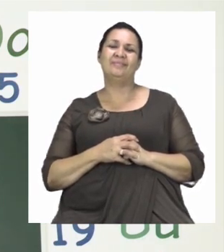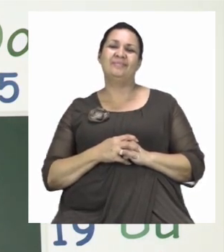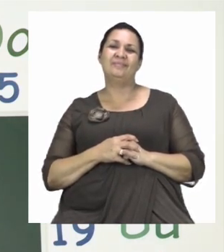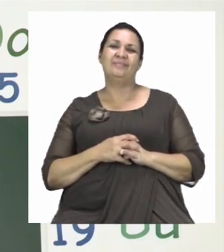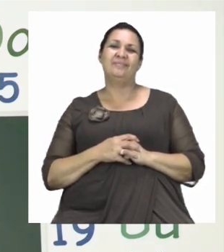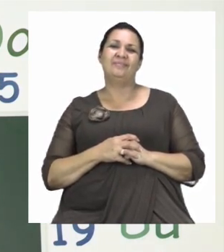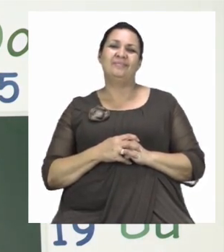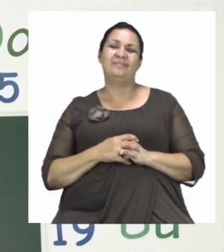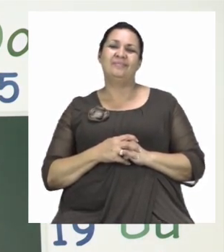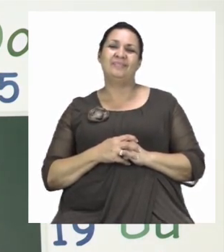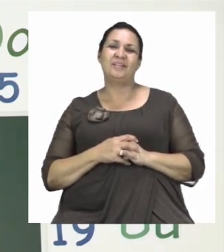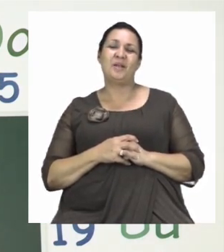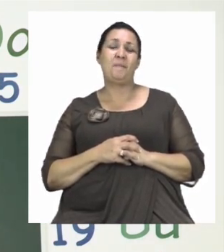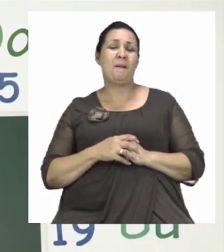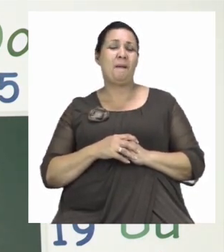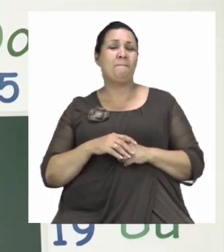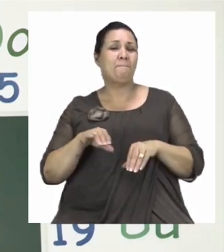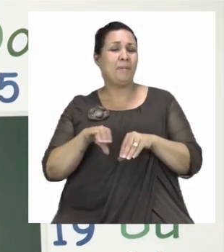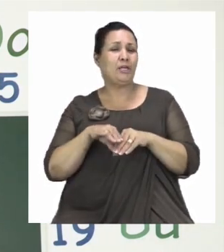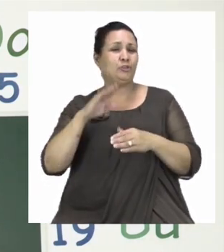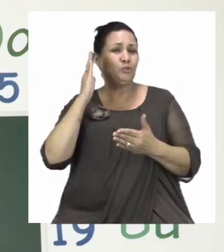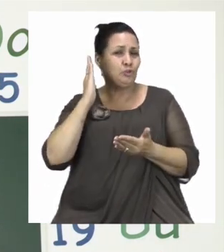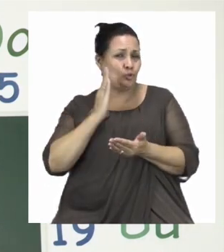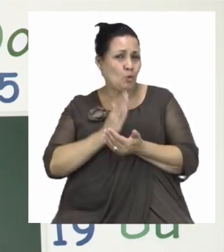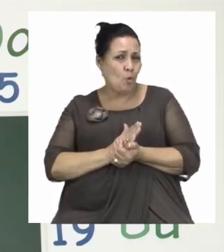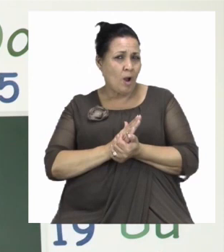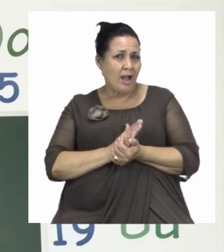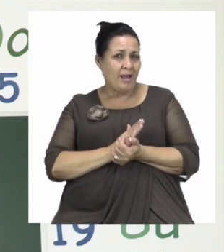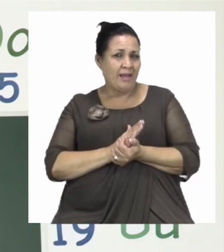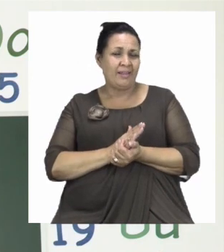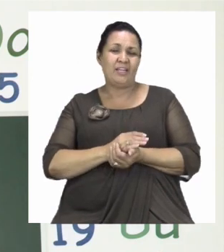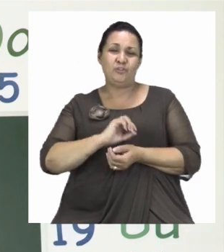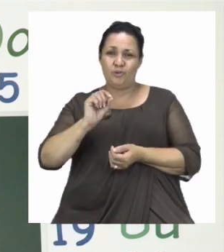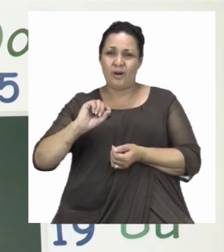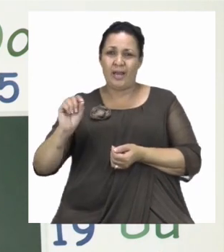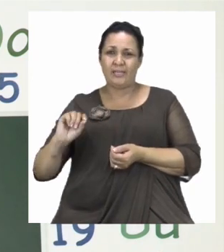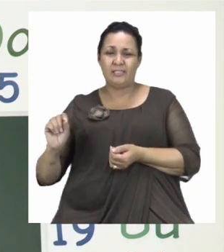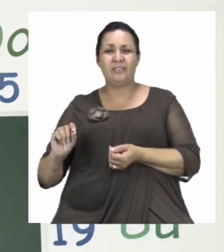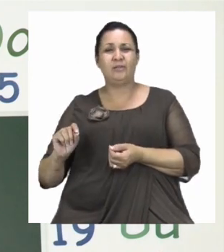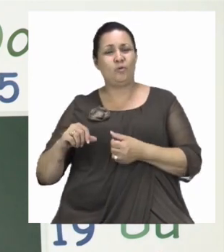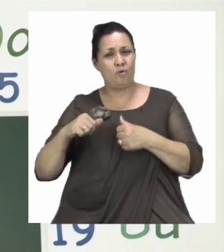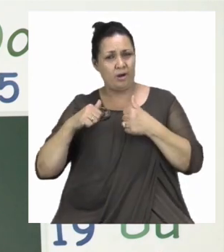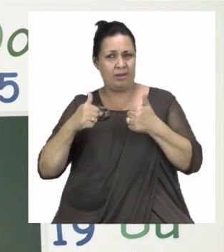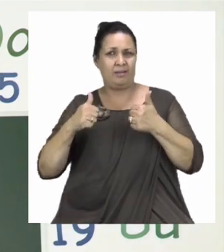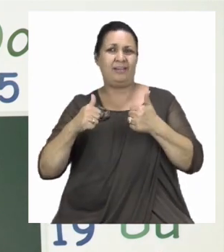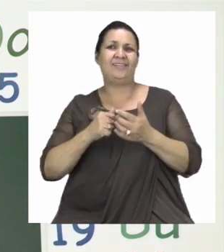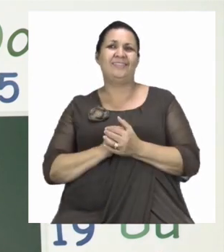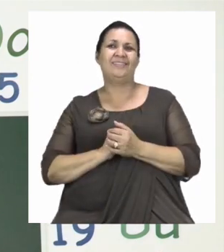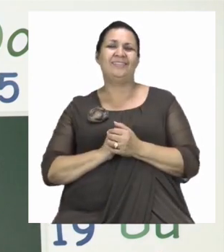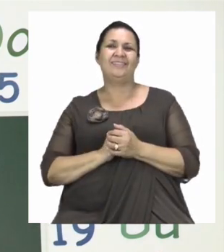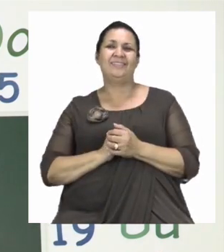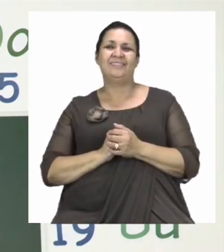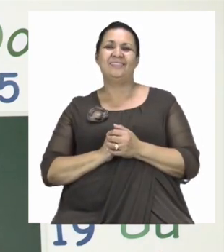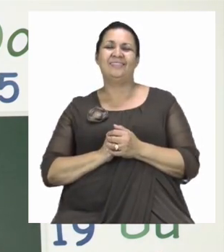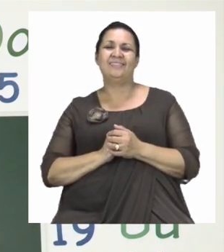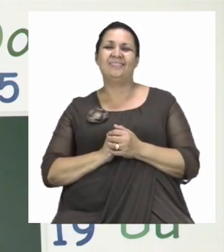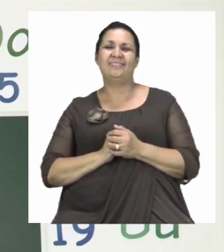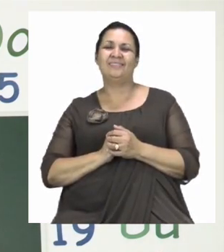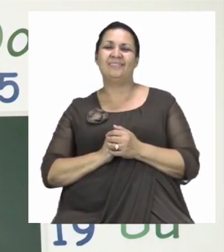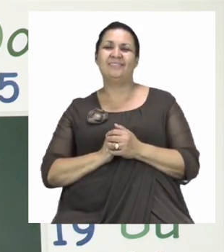So make sure that you are writing your letters correctly and shaping them as you go.